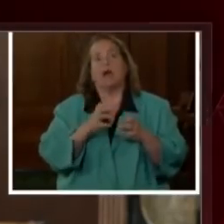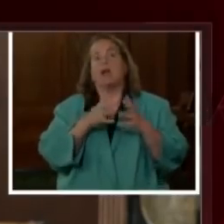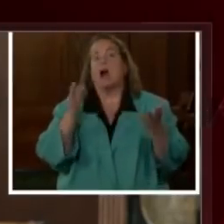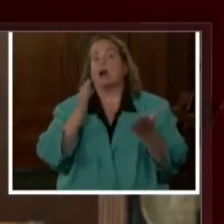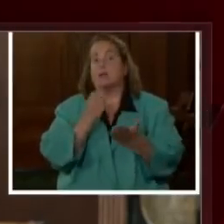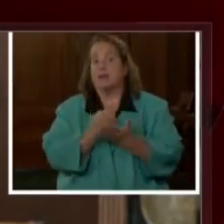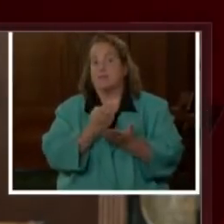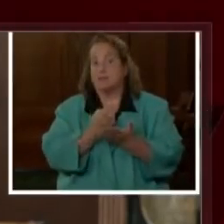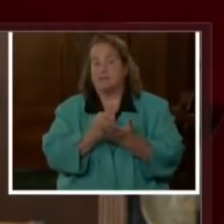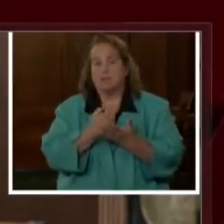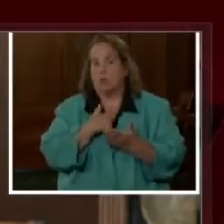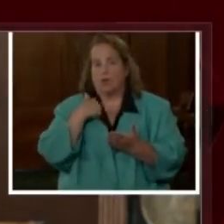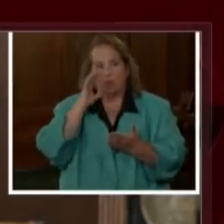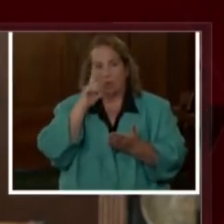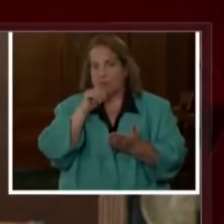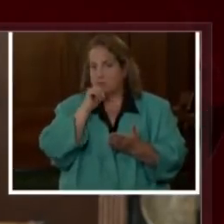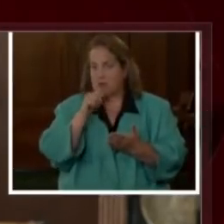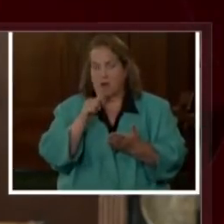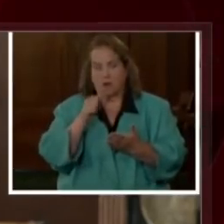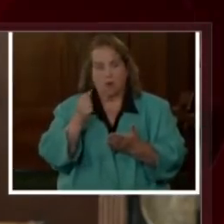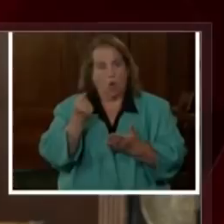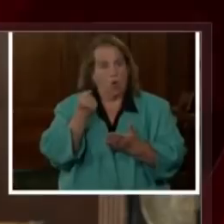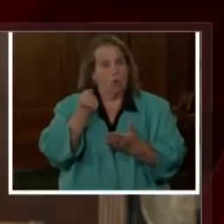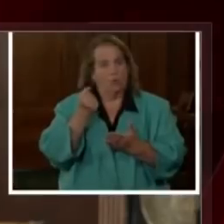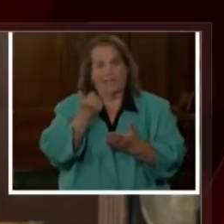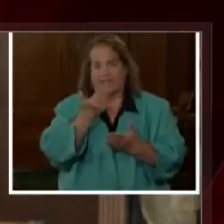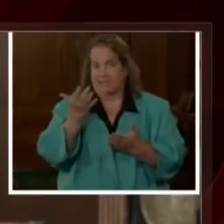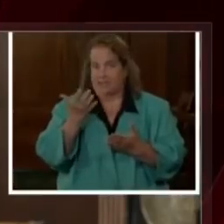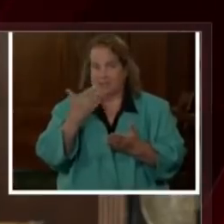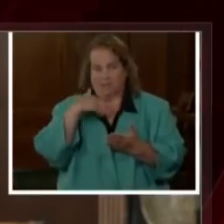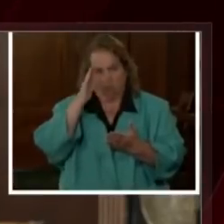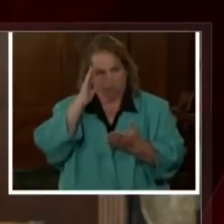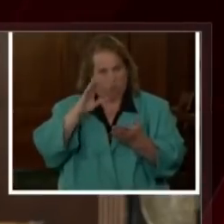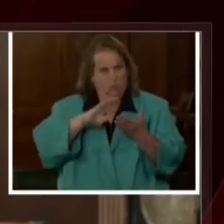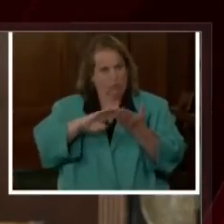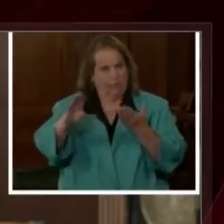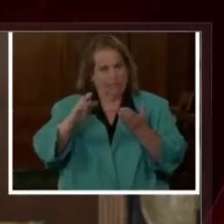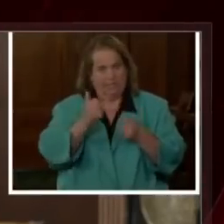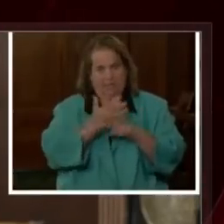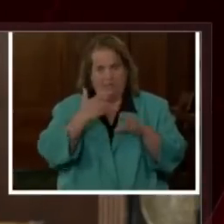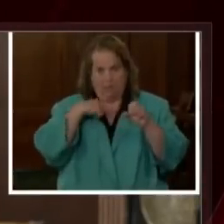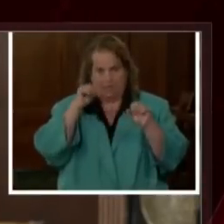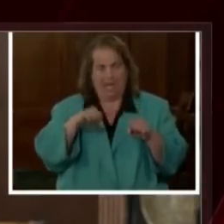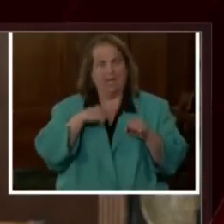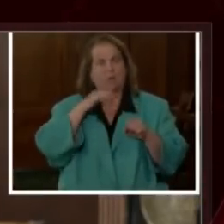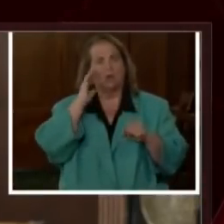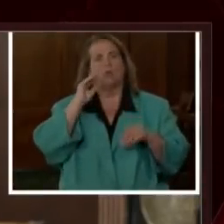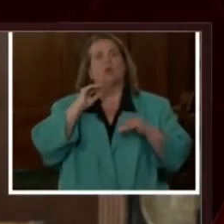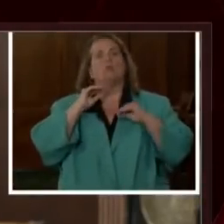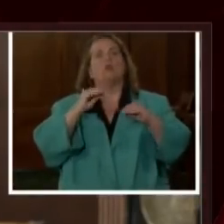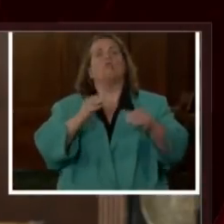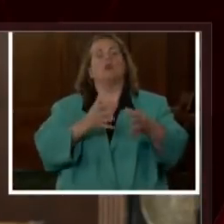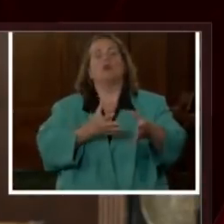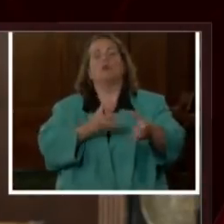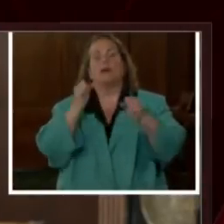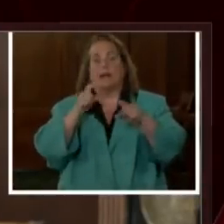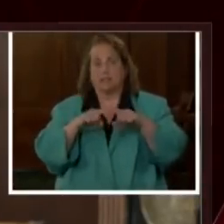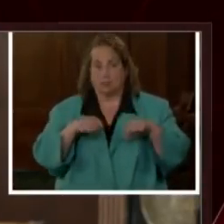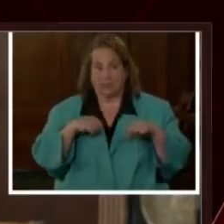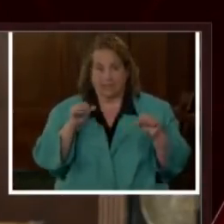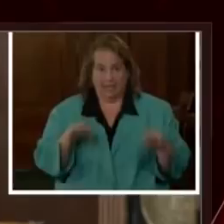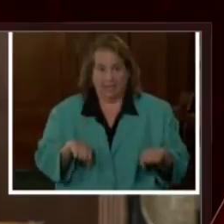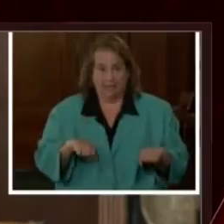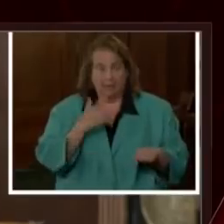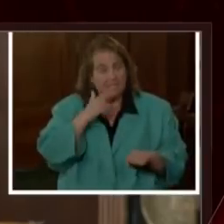evidence. We're not going to hold anything in this one. We're going to move as quickly as we can because I